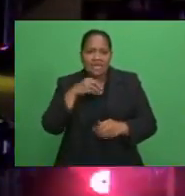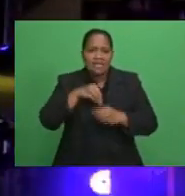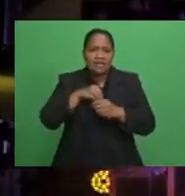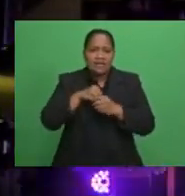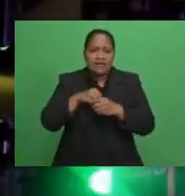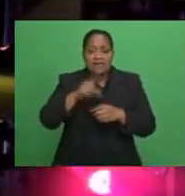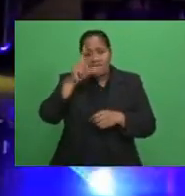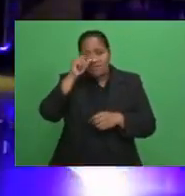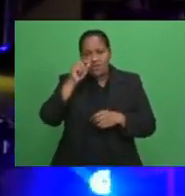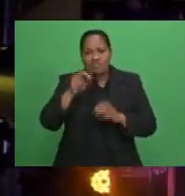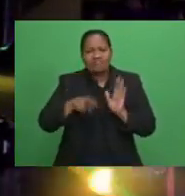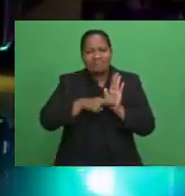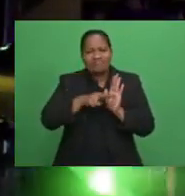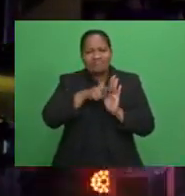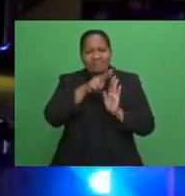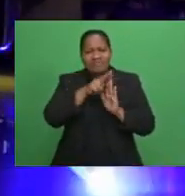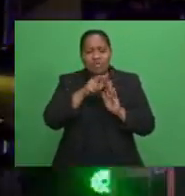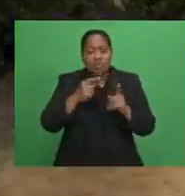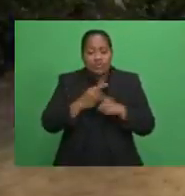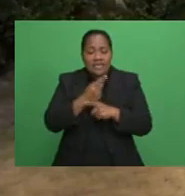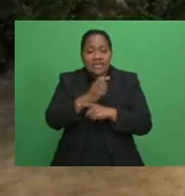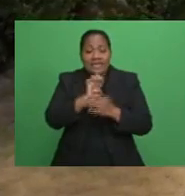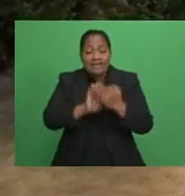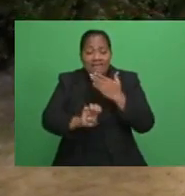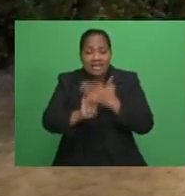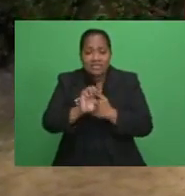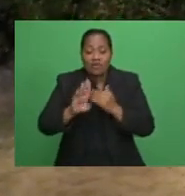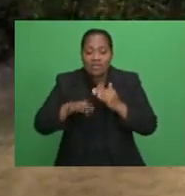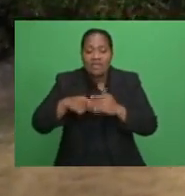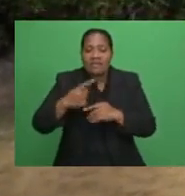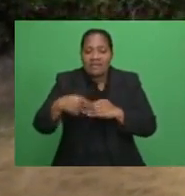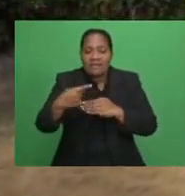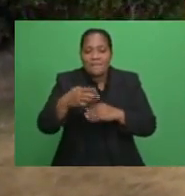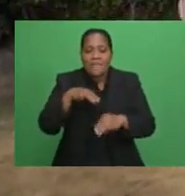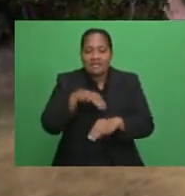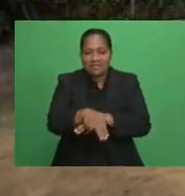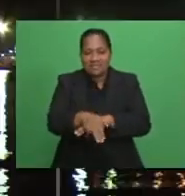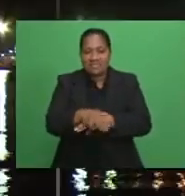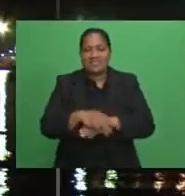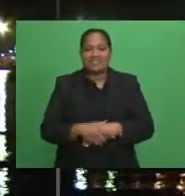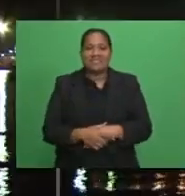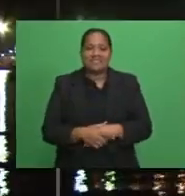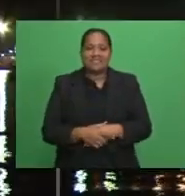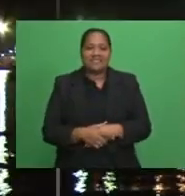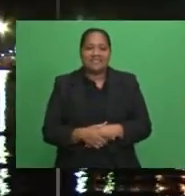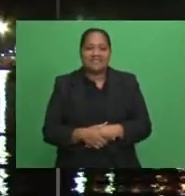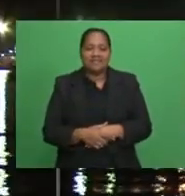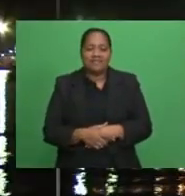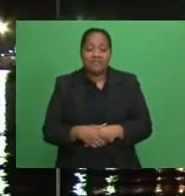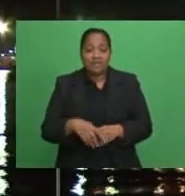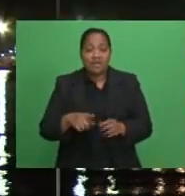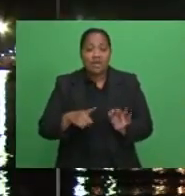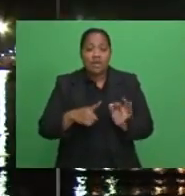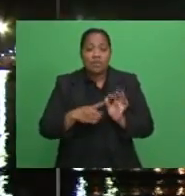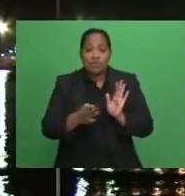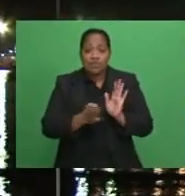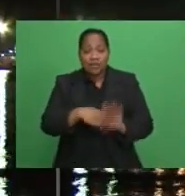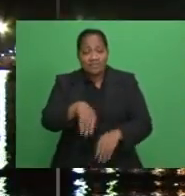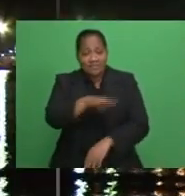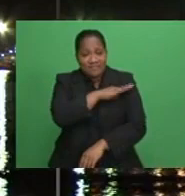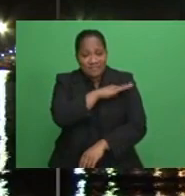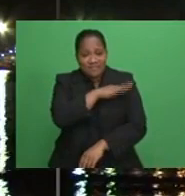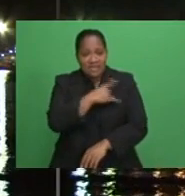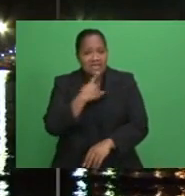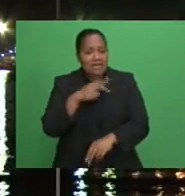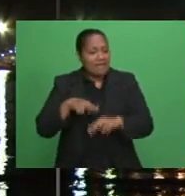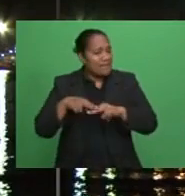weekend events over the coming months. Philip Naikaso, FBC News. Prime Minister Vorenge Bainimarama says